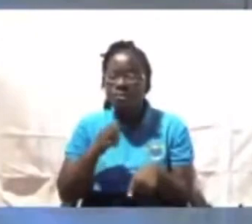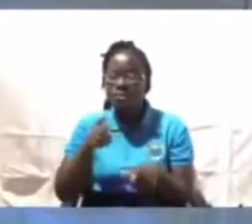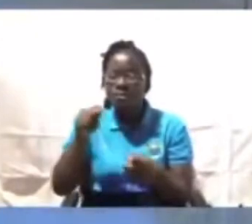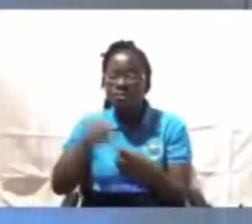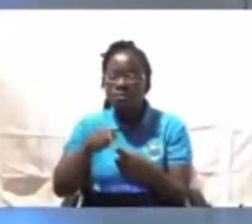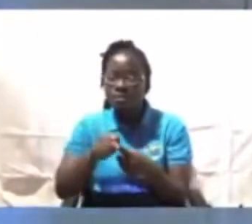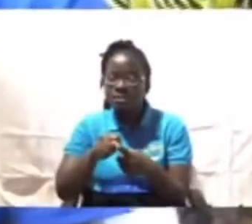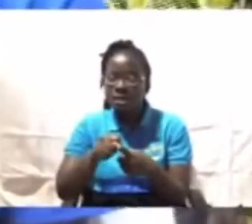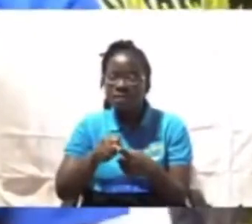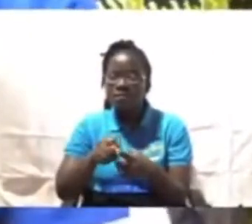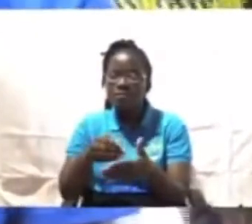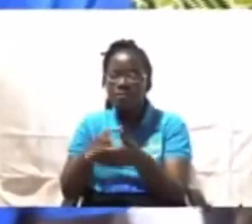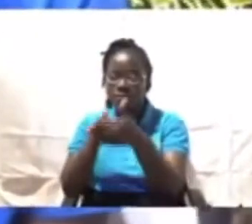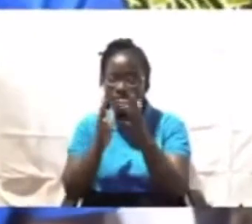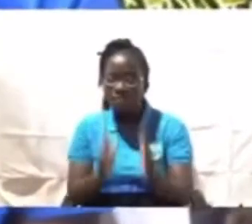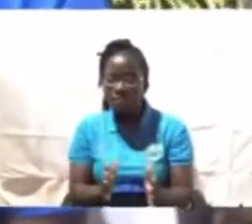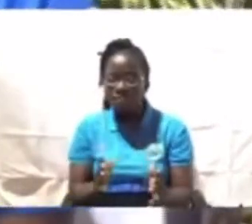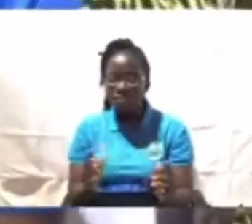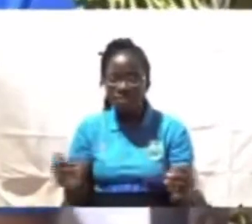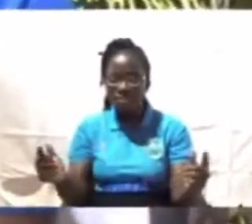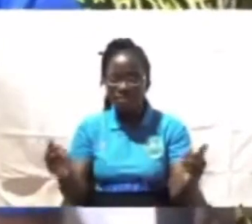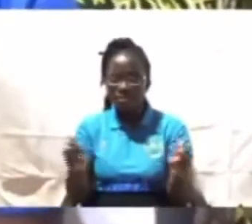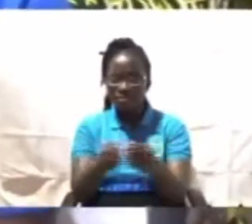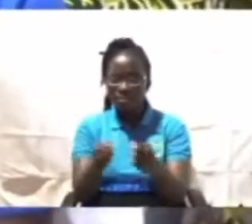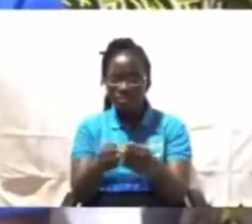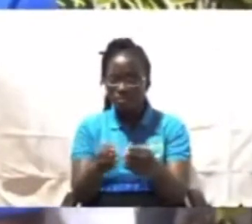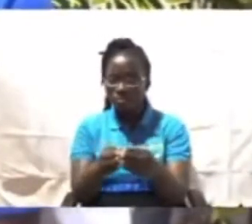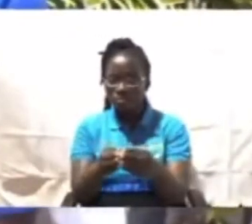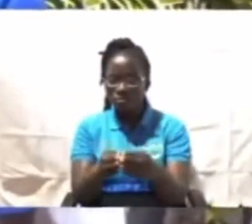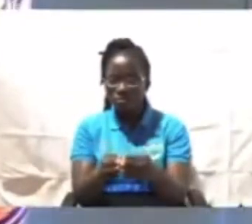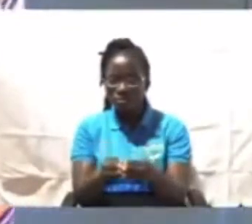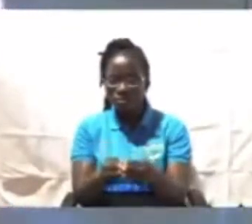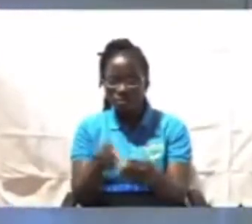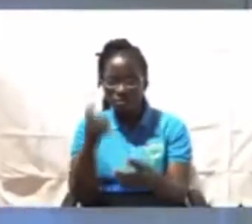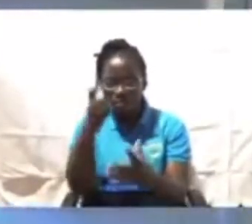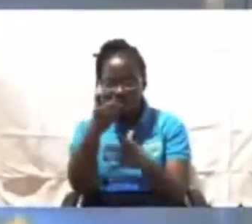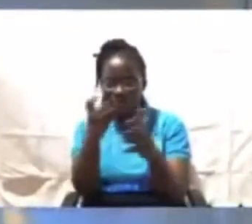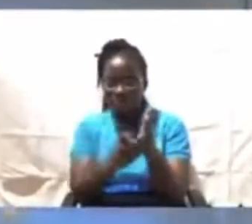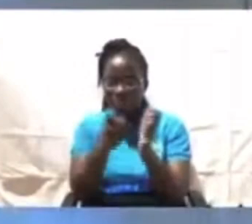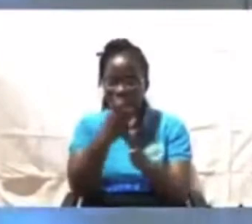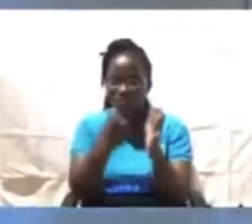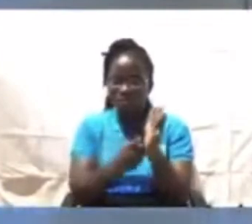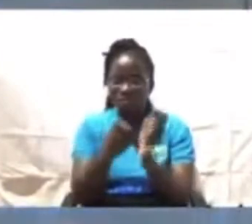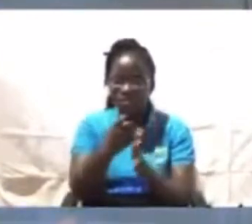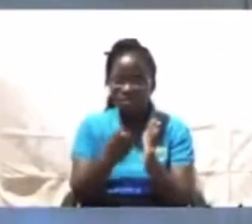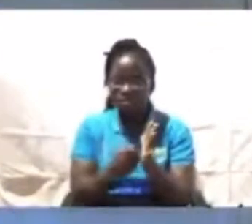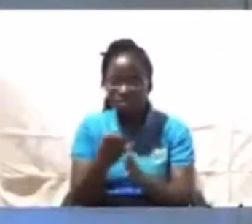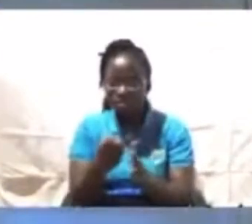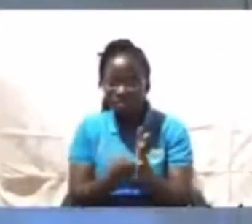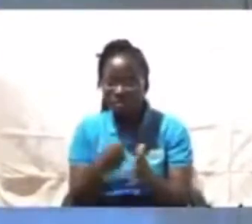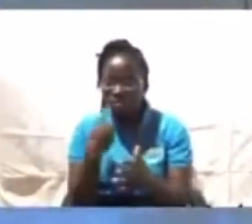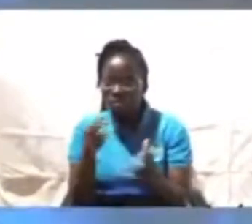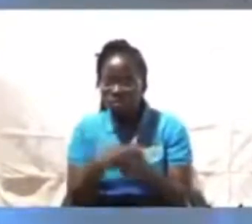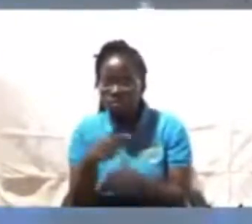Hallelujah. A sam ya for Chromun yina for 1 month. Na me say me ye me